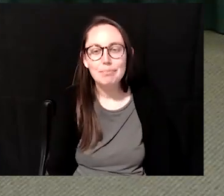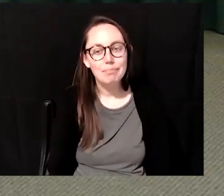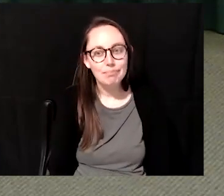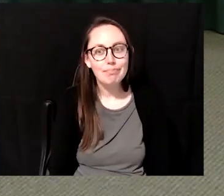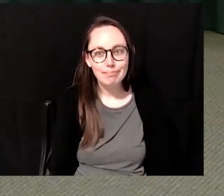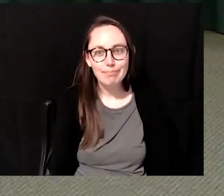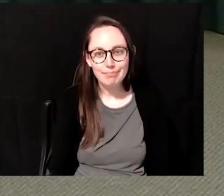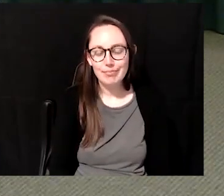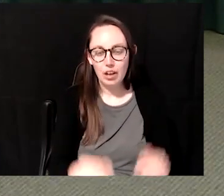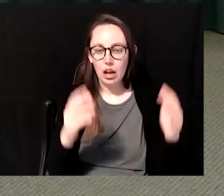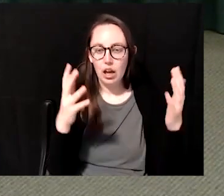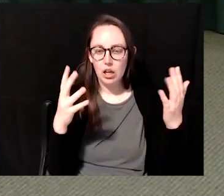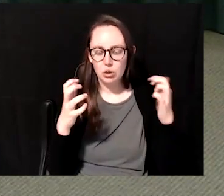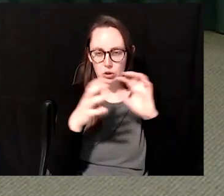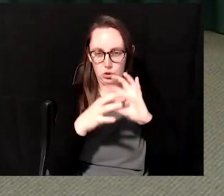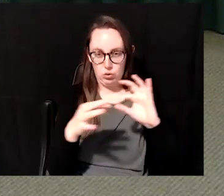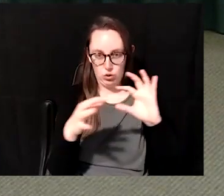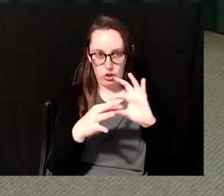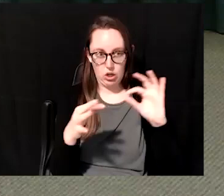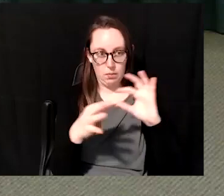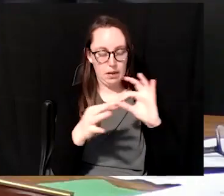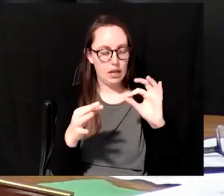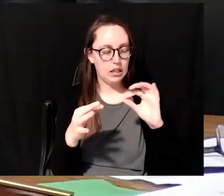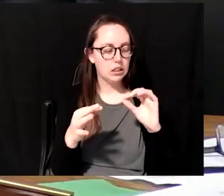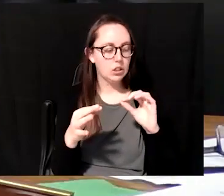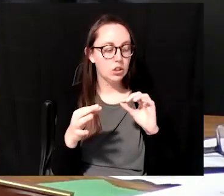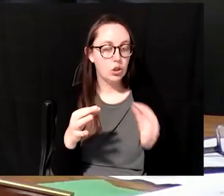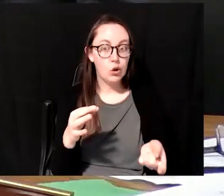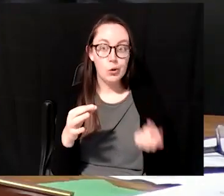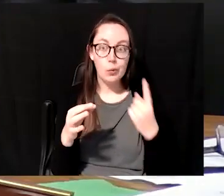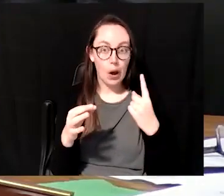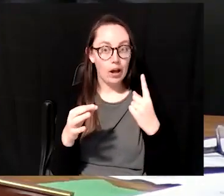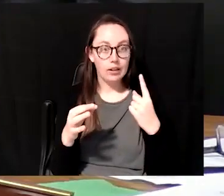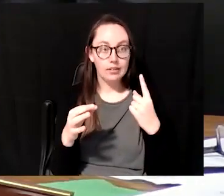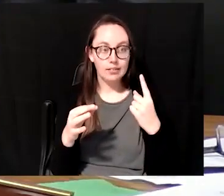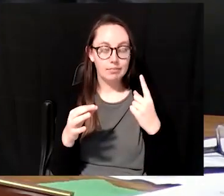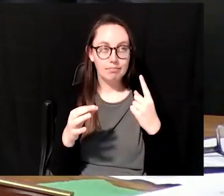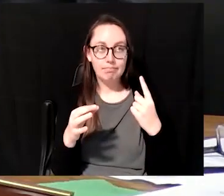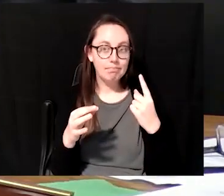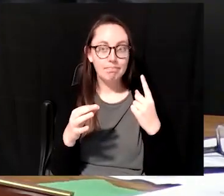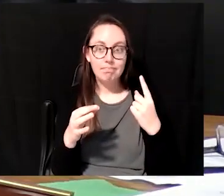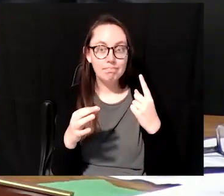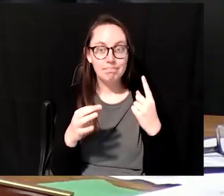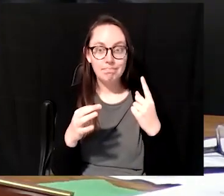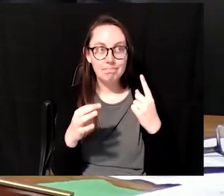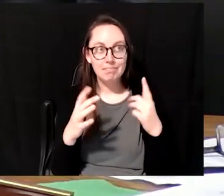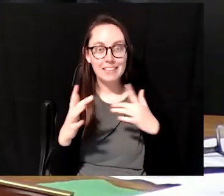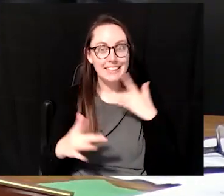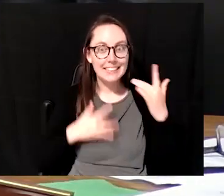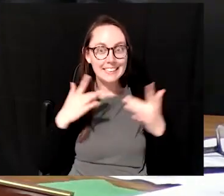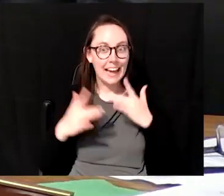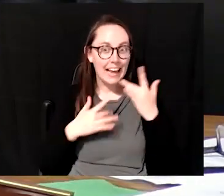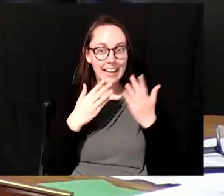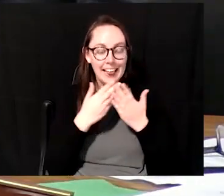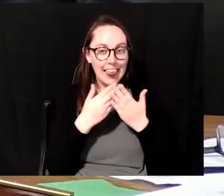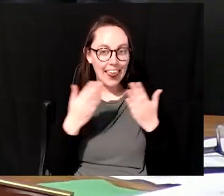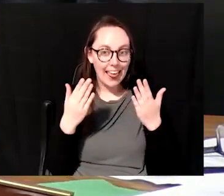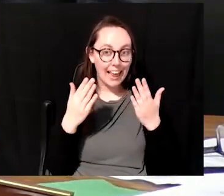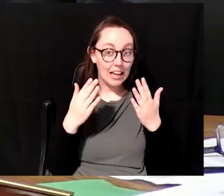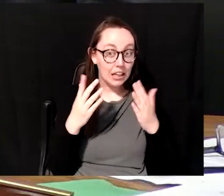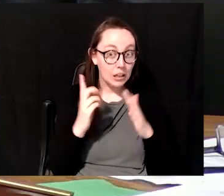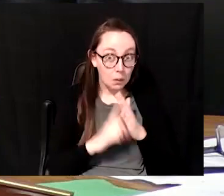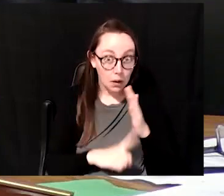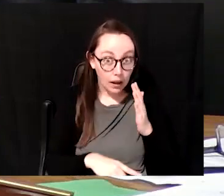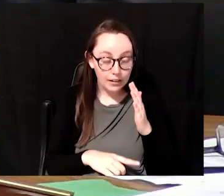the um kind of exciting um part to me uh exciting parts of the community safety recommendations